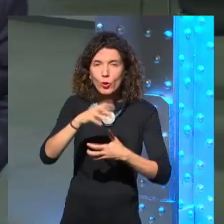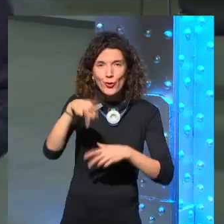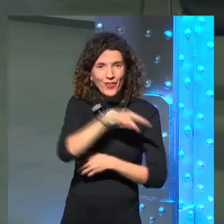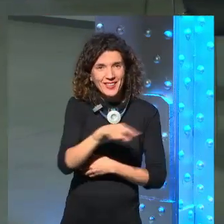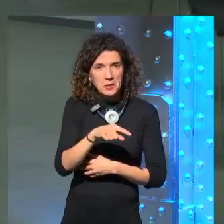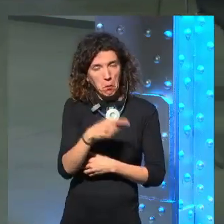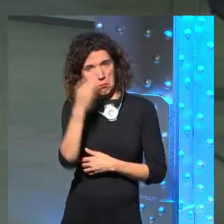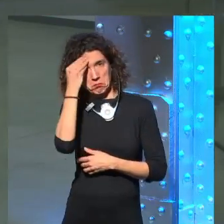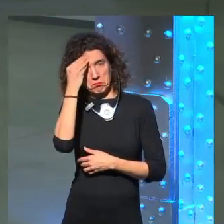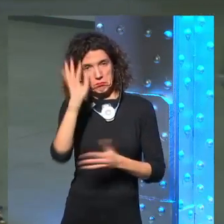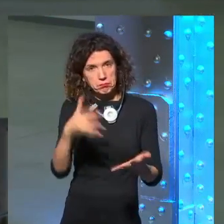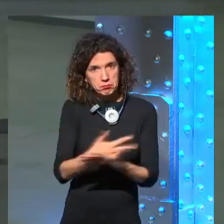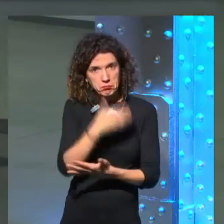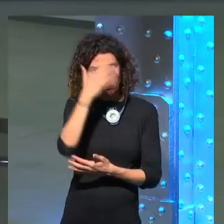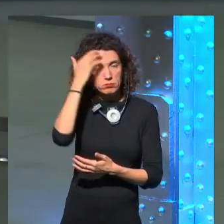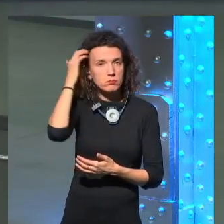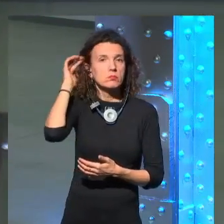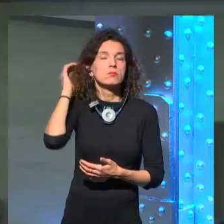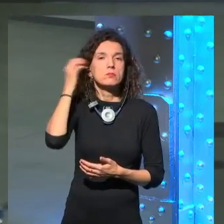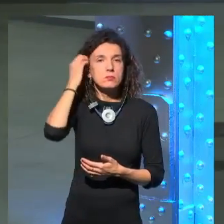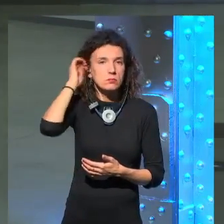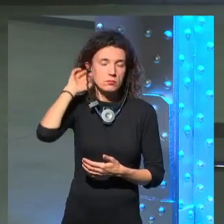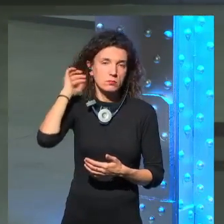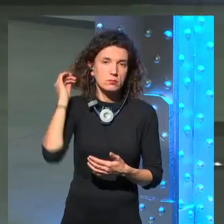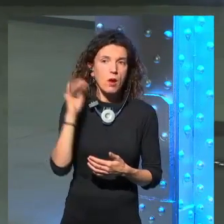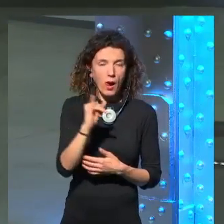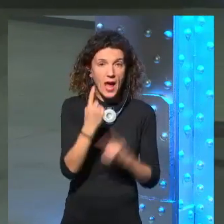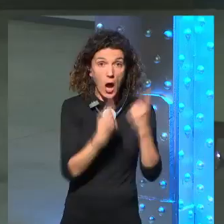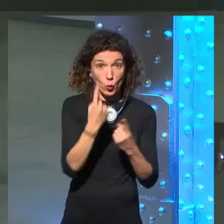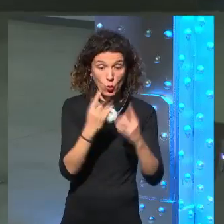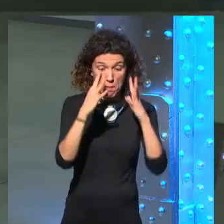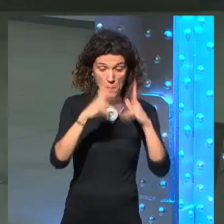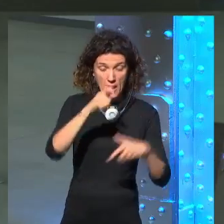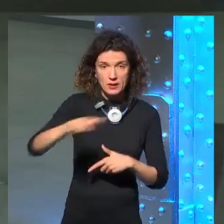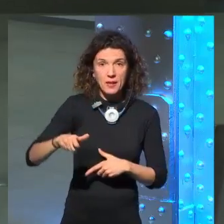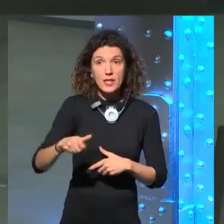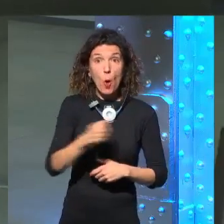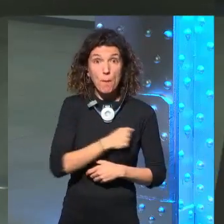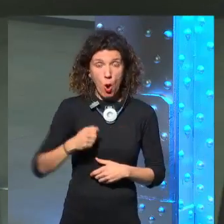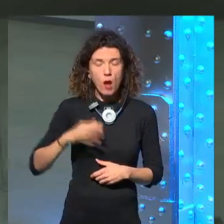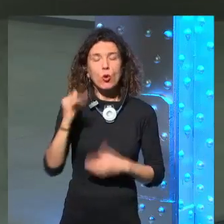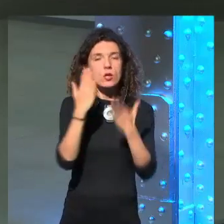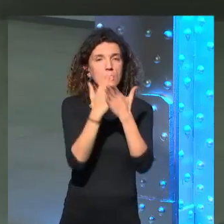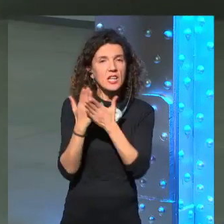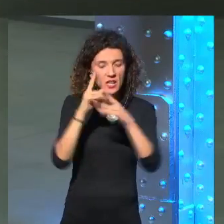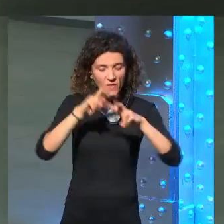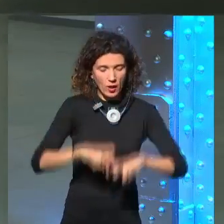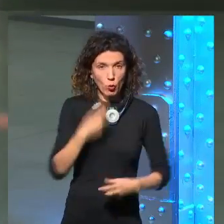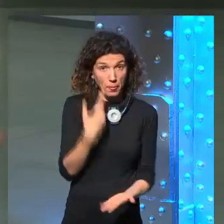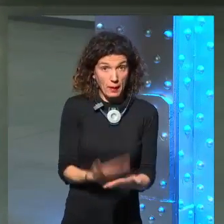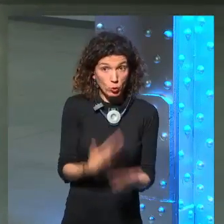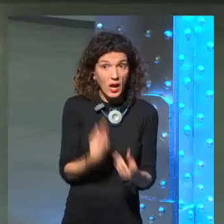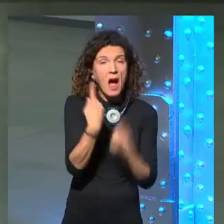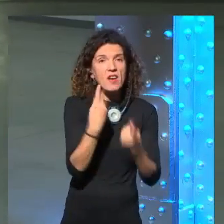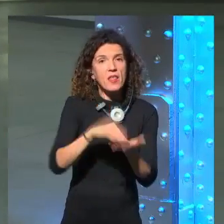research done by some Polish mathematicians who show that there are times when you can know what this dice is going to